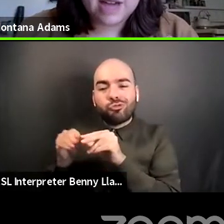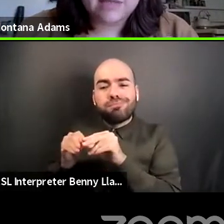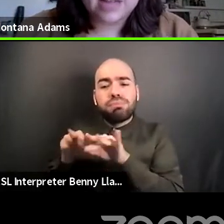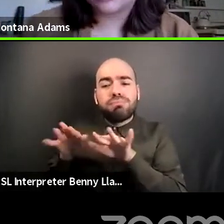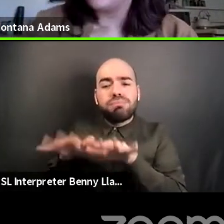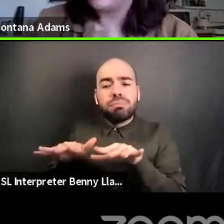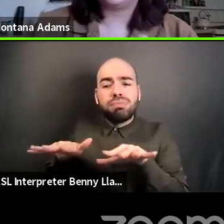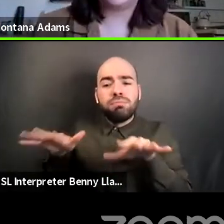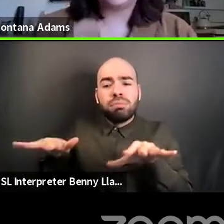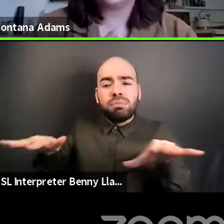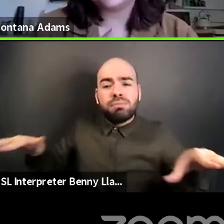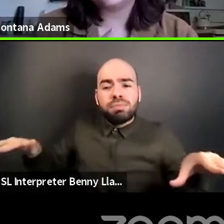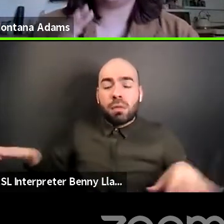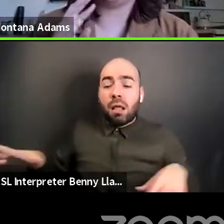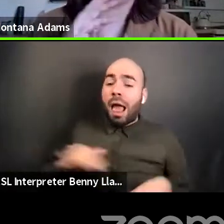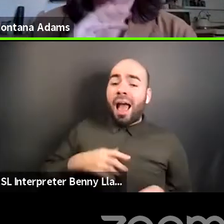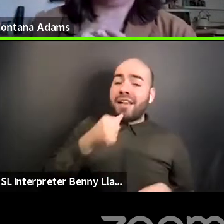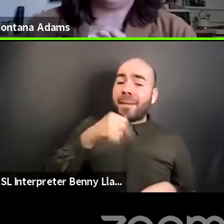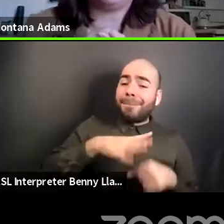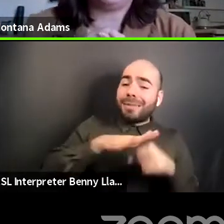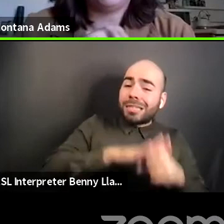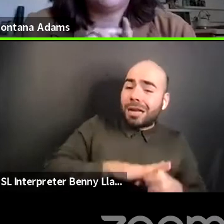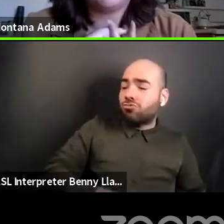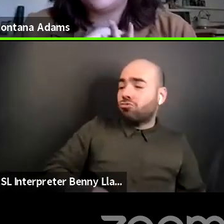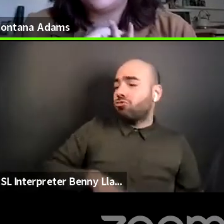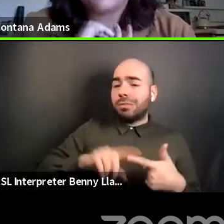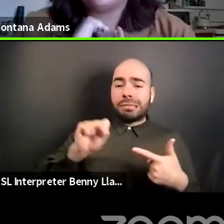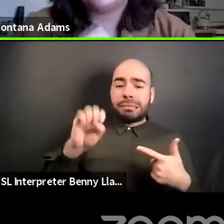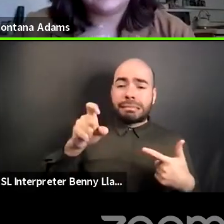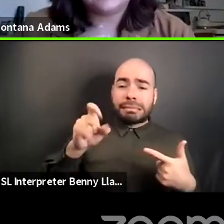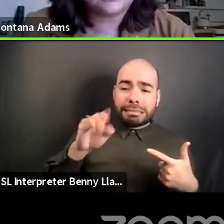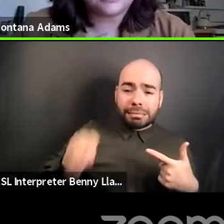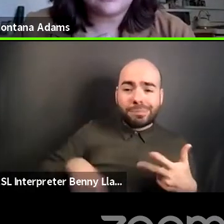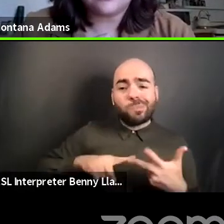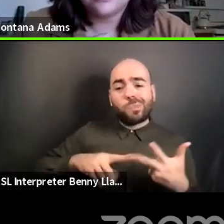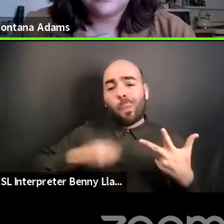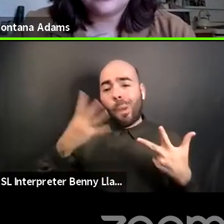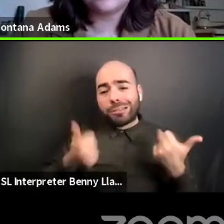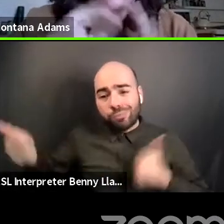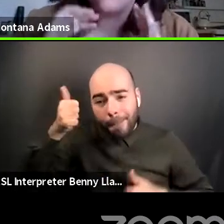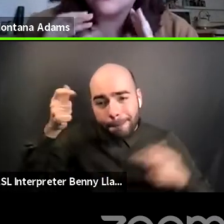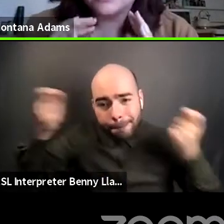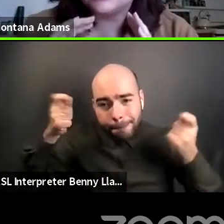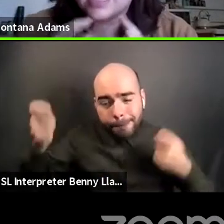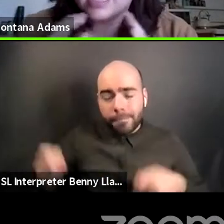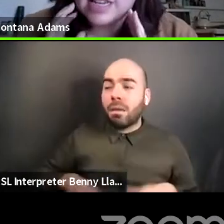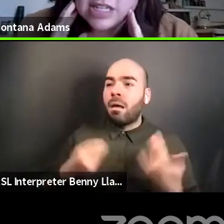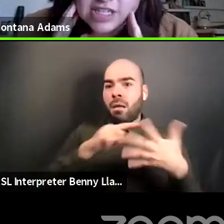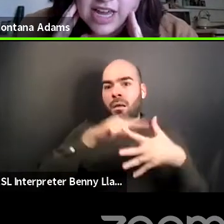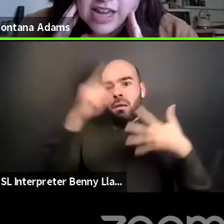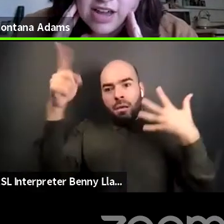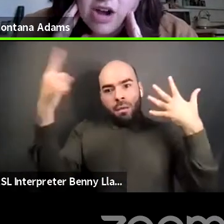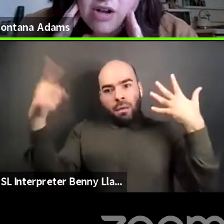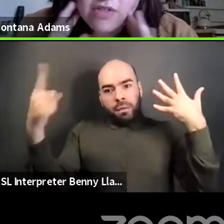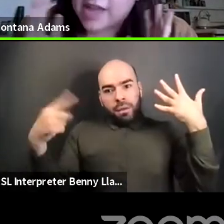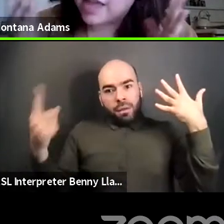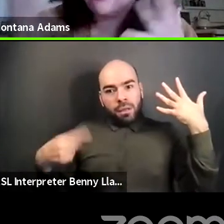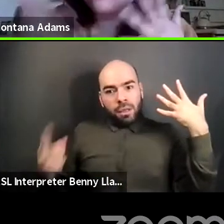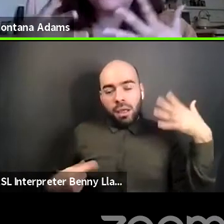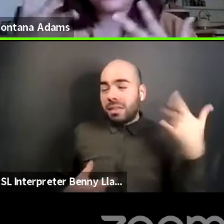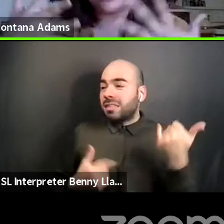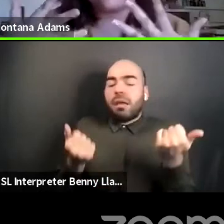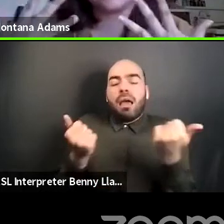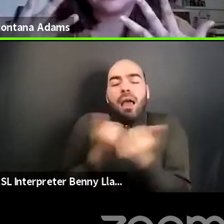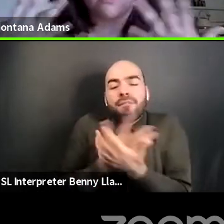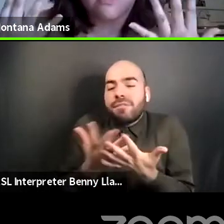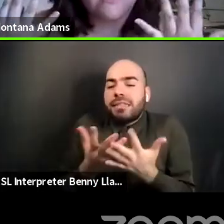like we have like misogyny, sexism, white supremacy, and just like all these things. And it's just like all they